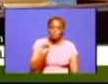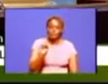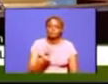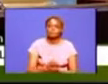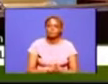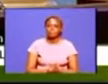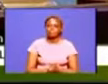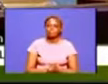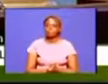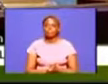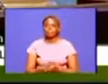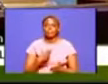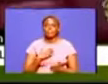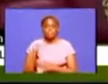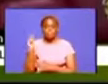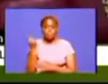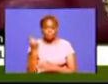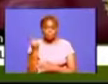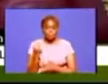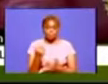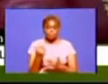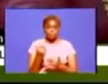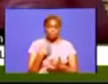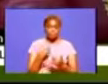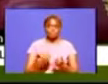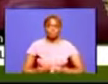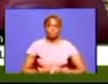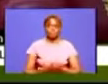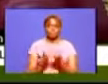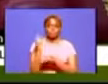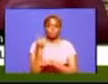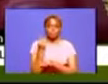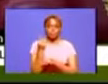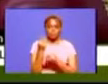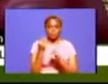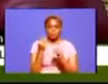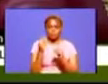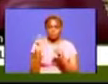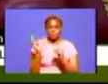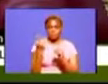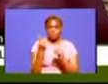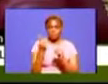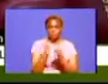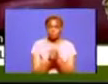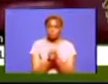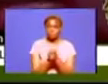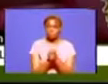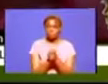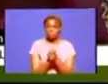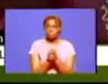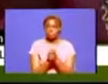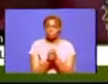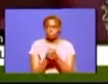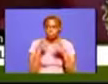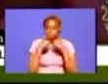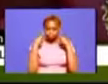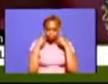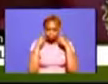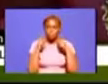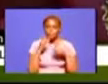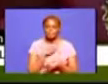Let me start by saying I rise to support the second viewing. Yes, the Honourable John, just keep your mask on,